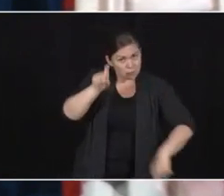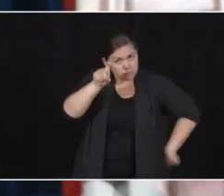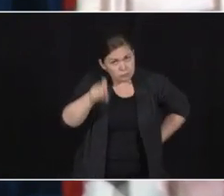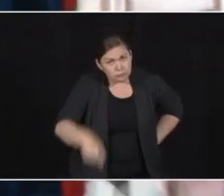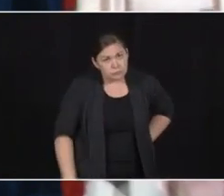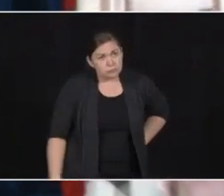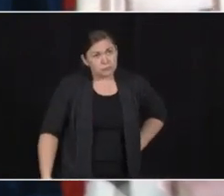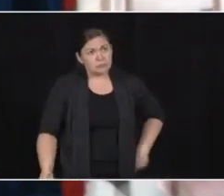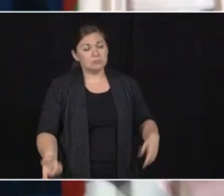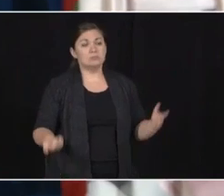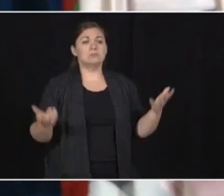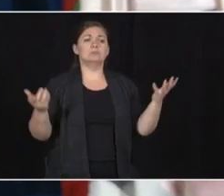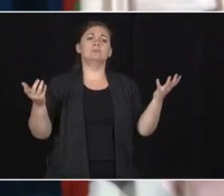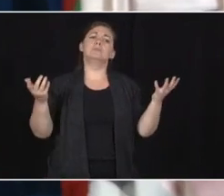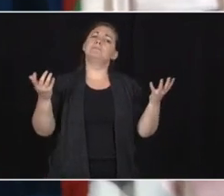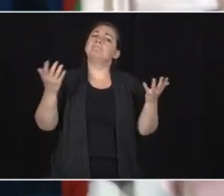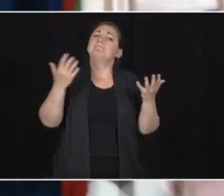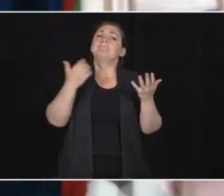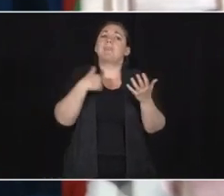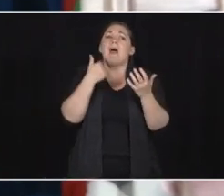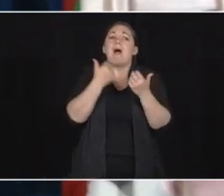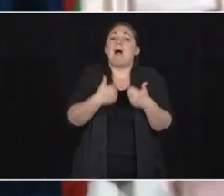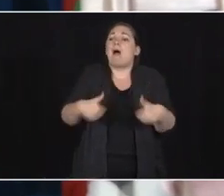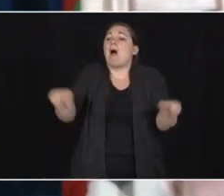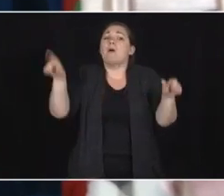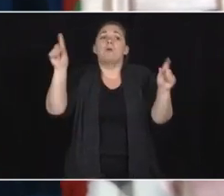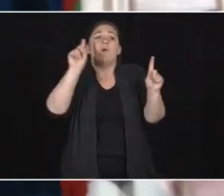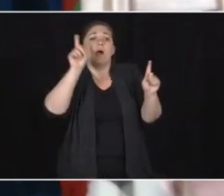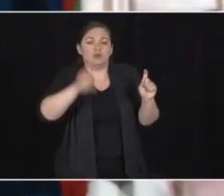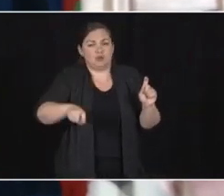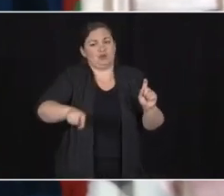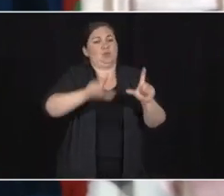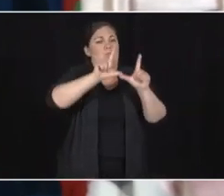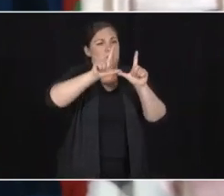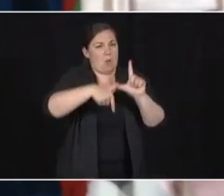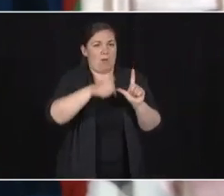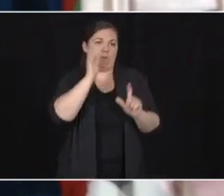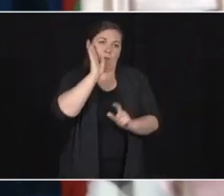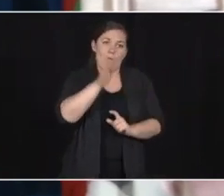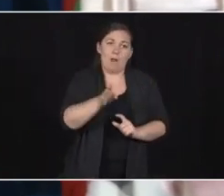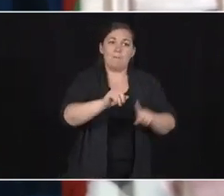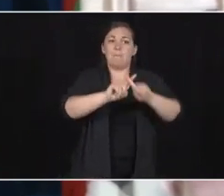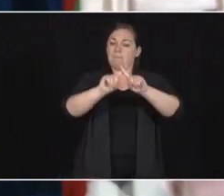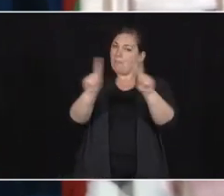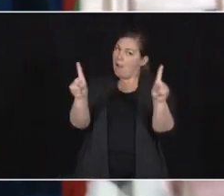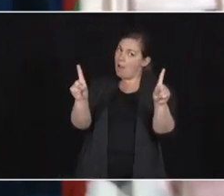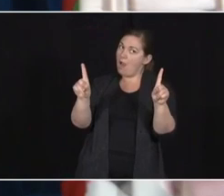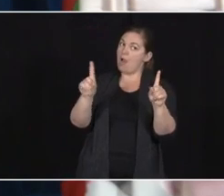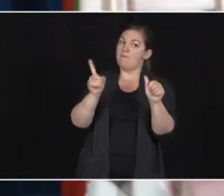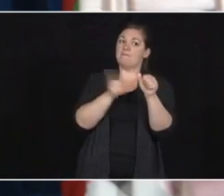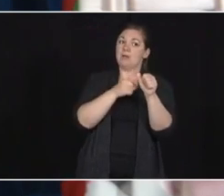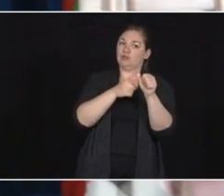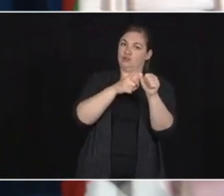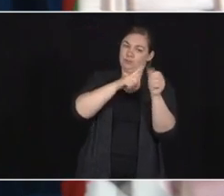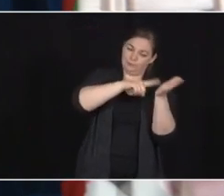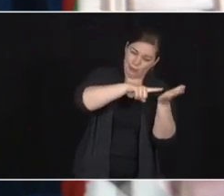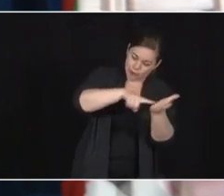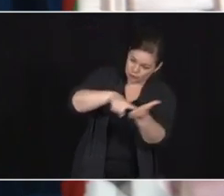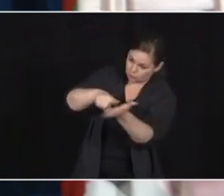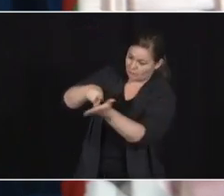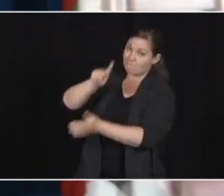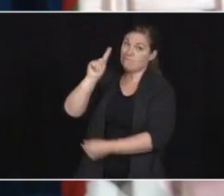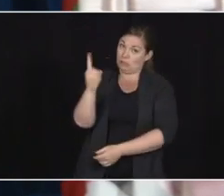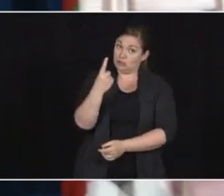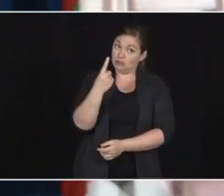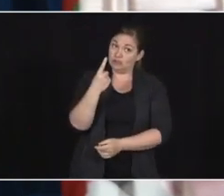I won't hesitate to pull any license, but I want the inspectors to go in there, and I want to see if they've corrected